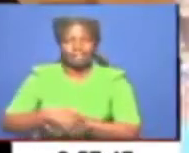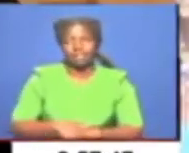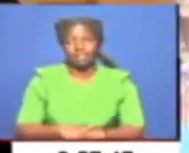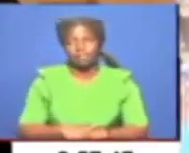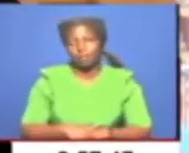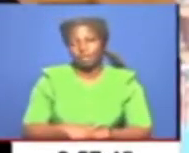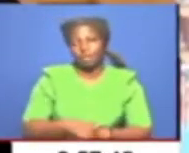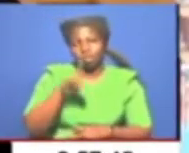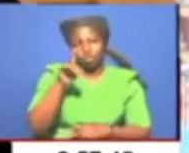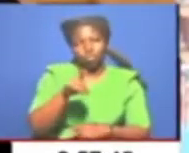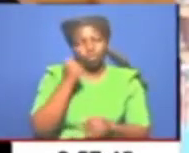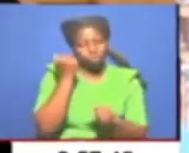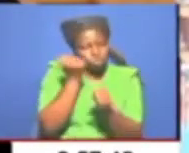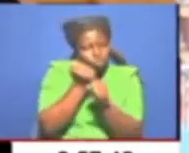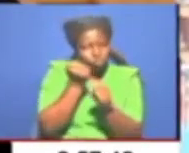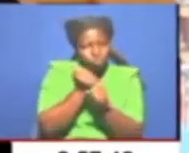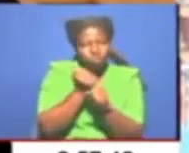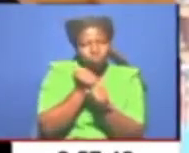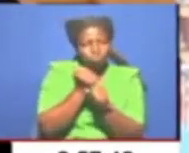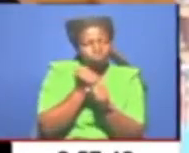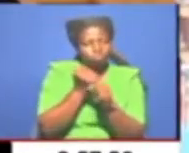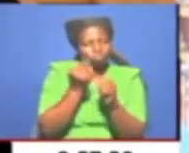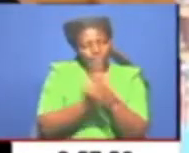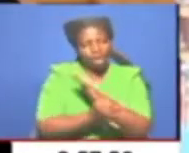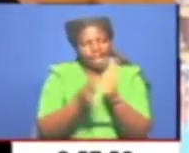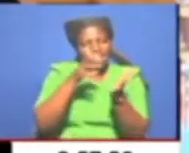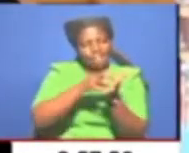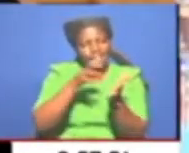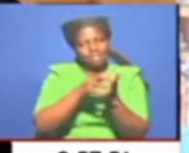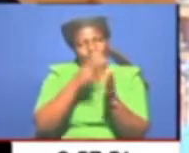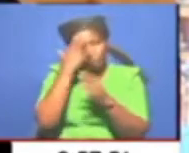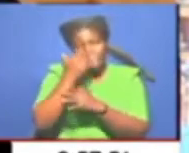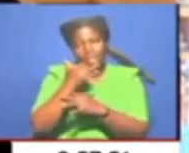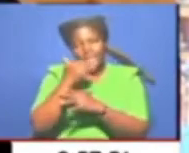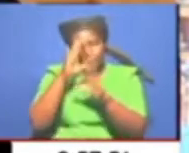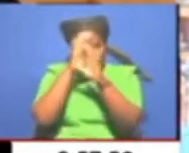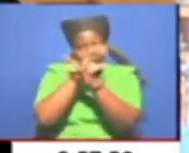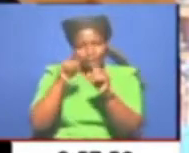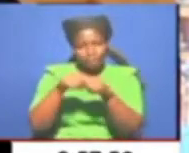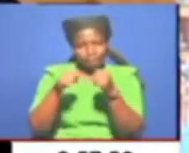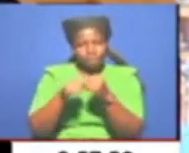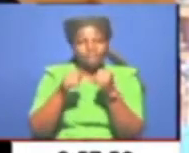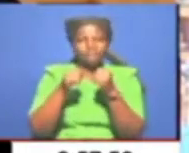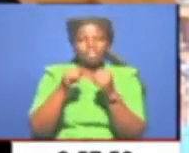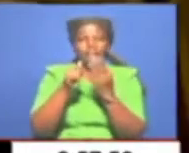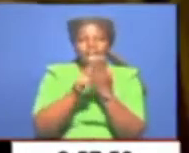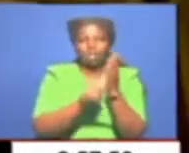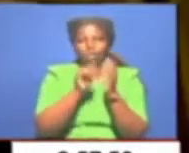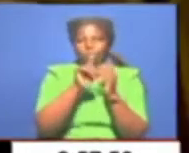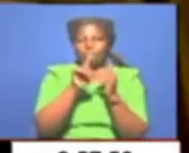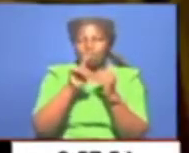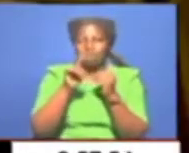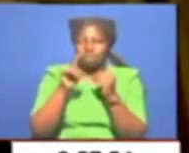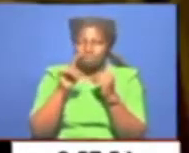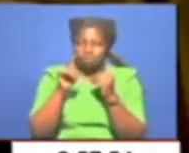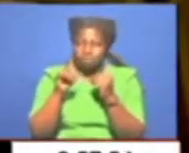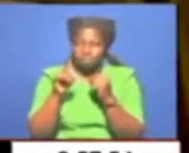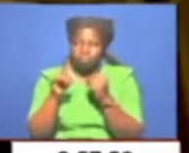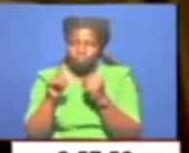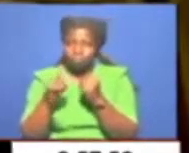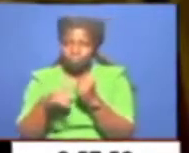acted unconstitutionally, violating Article 166, because once he has received a recommendation from the Judicial Service Commission, he's supposed